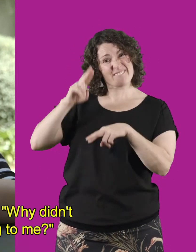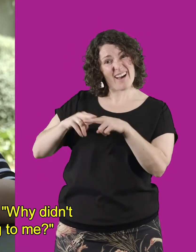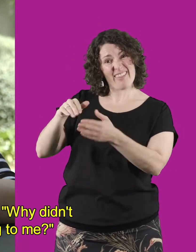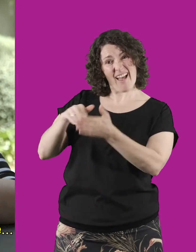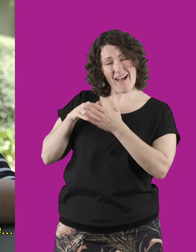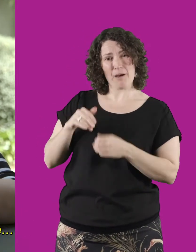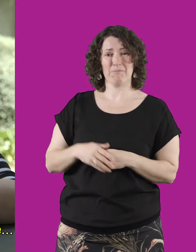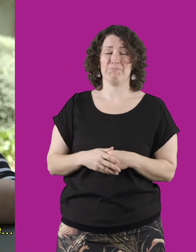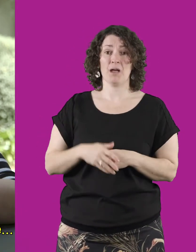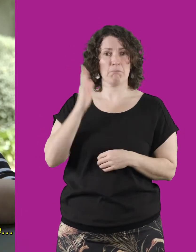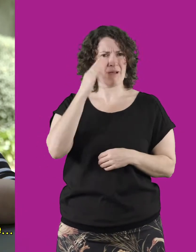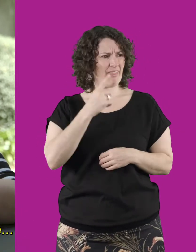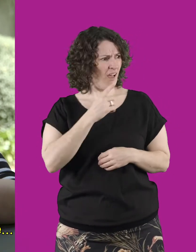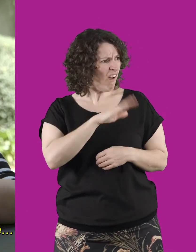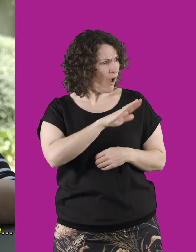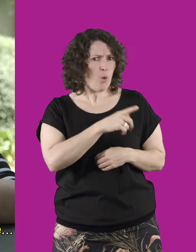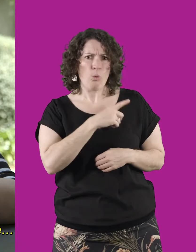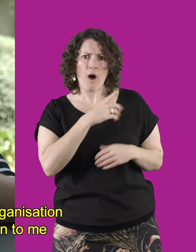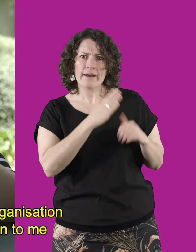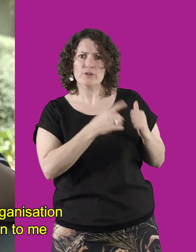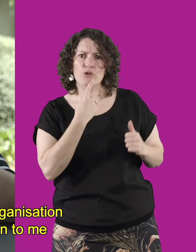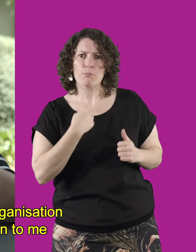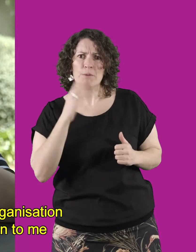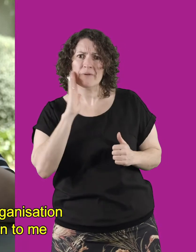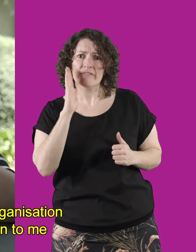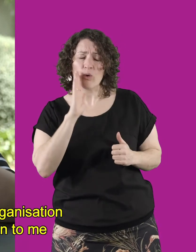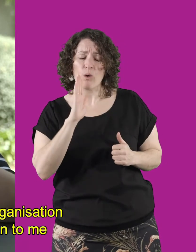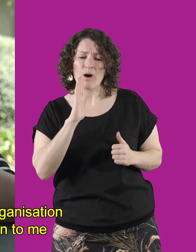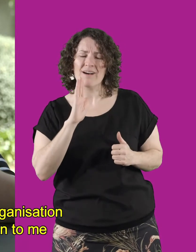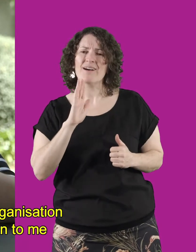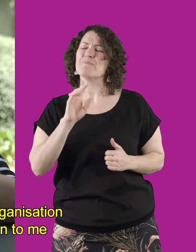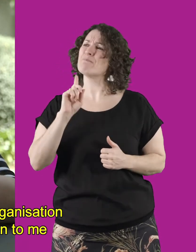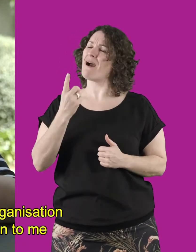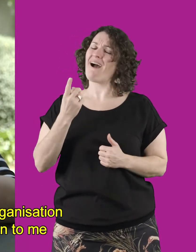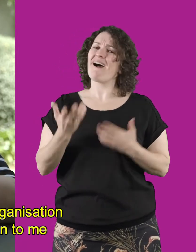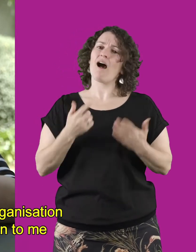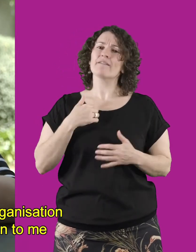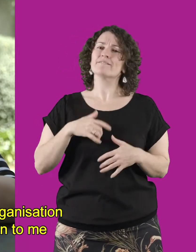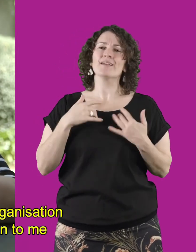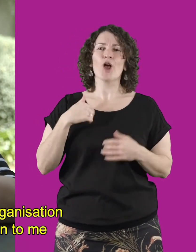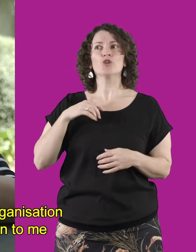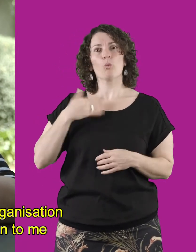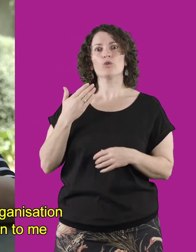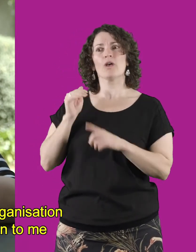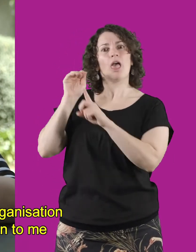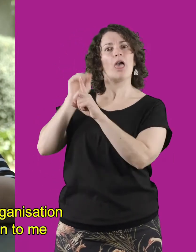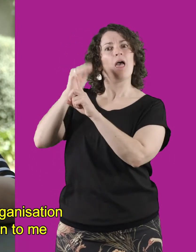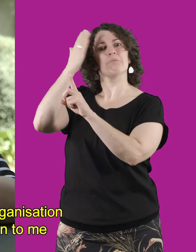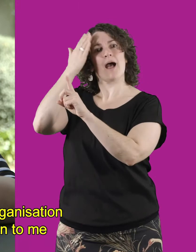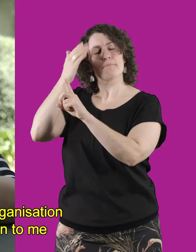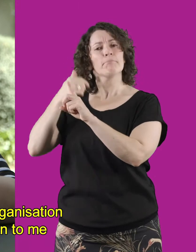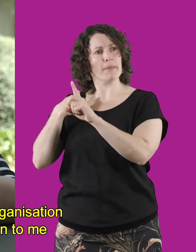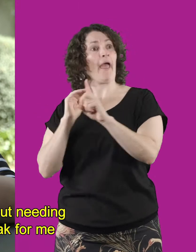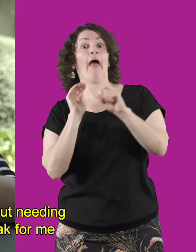something to me?" And I'm like, I thought that the organisation was going to